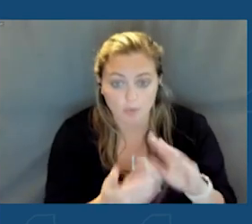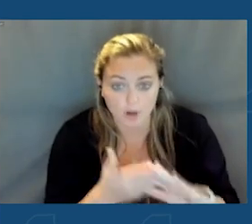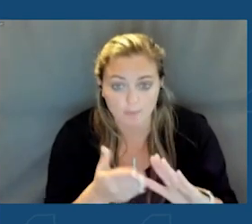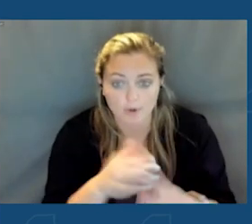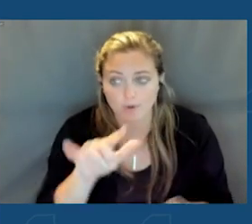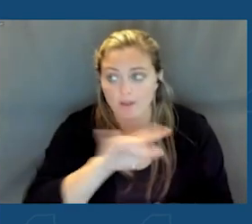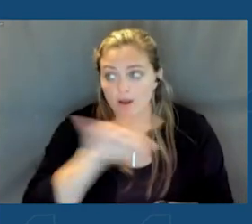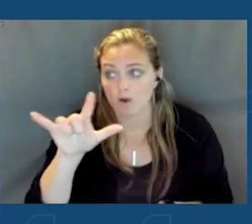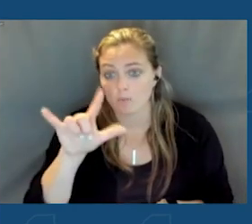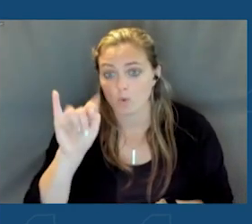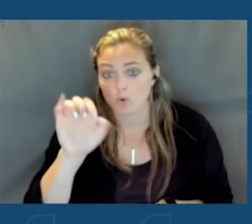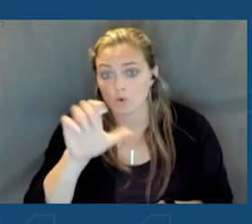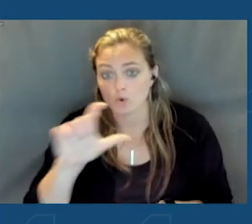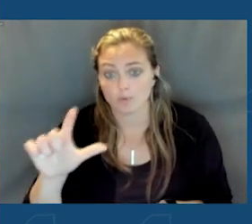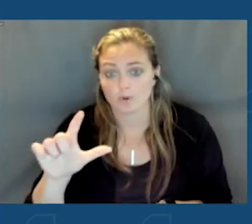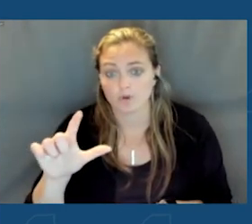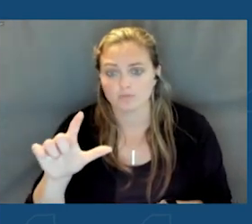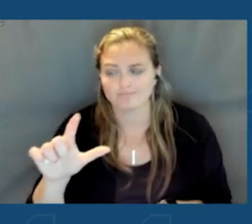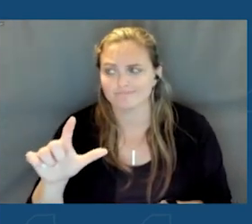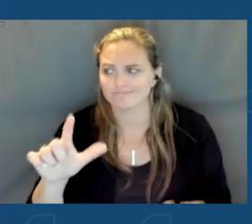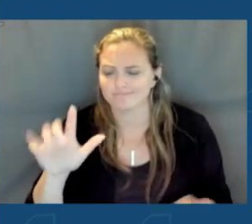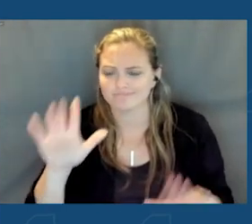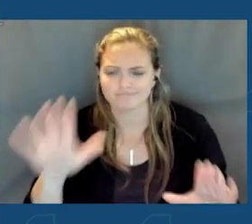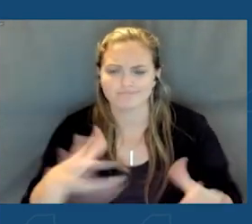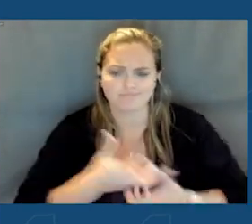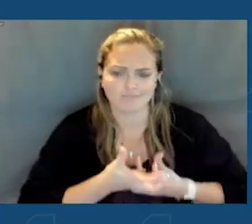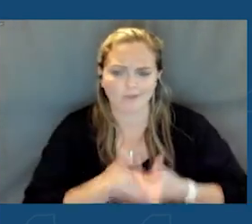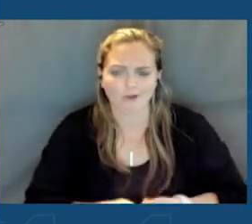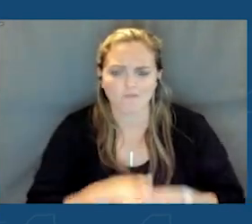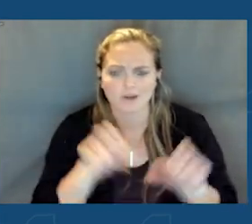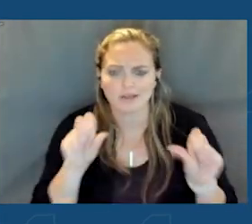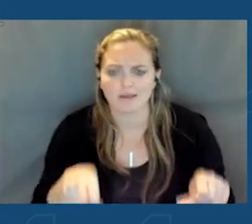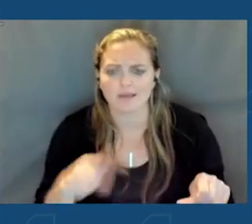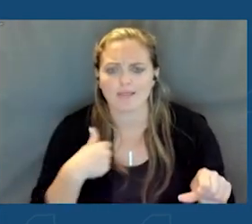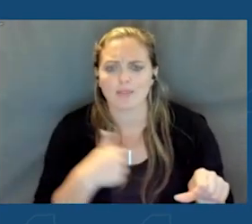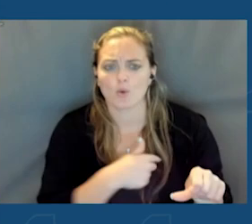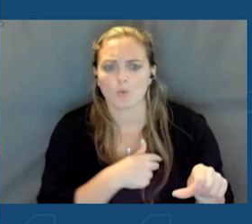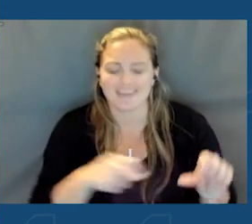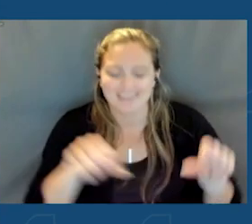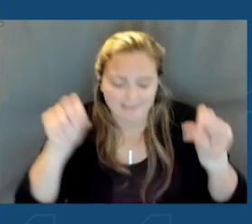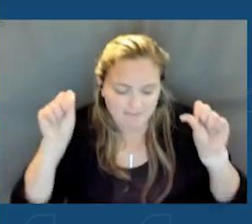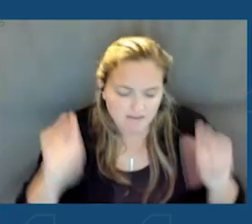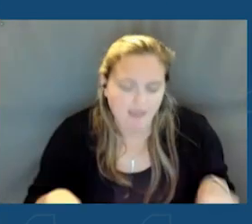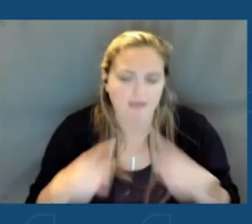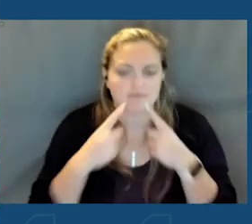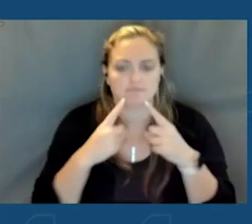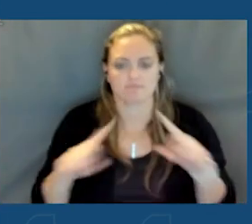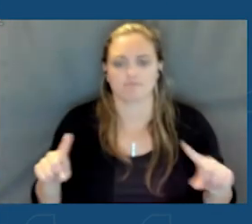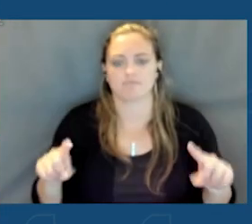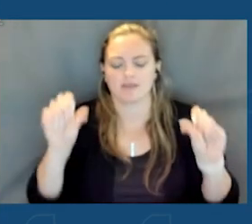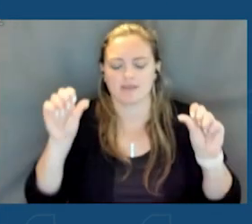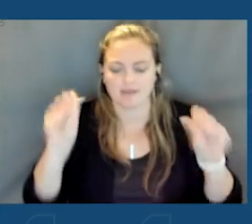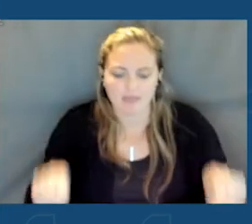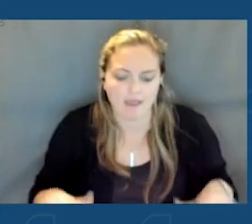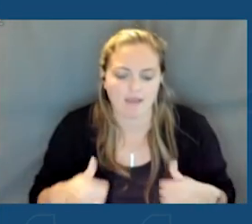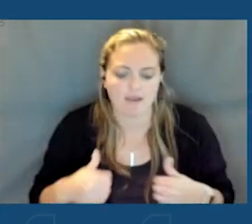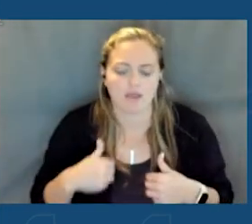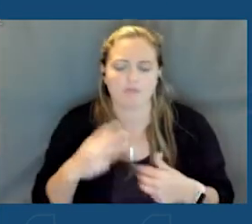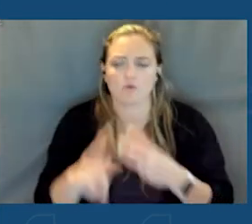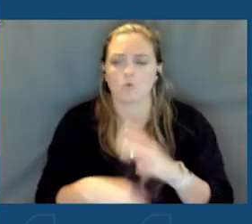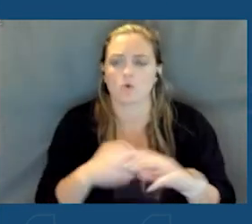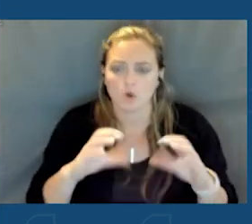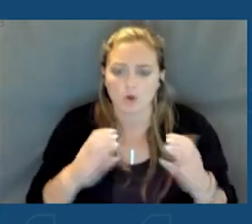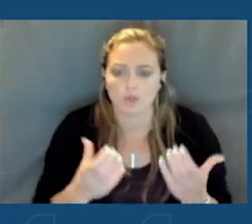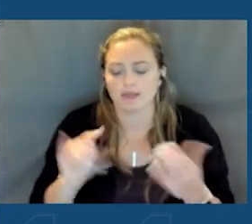terminals gives us great confidence that we can deliver a world-class